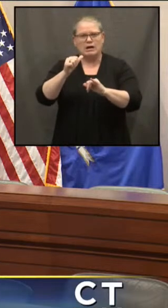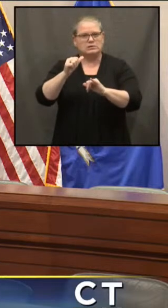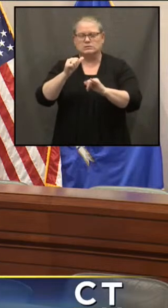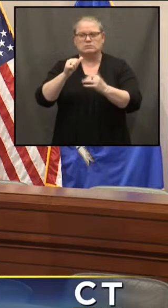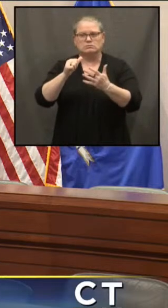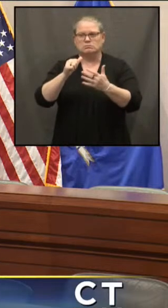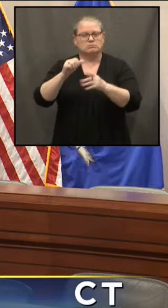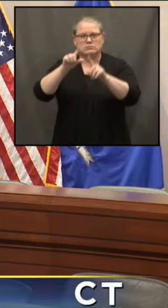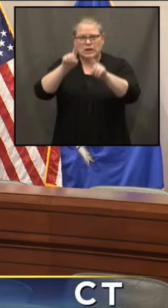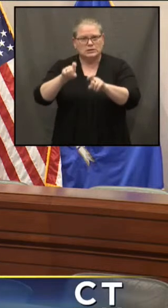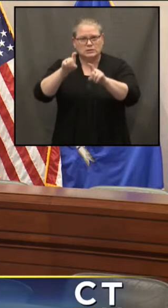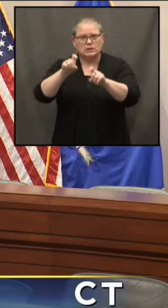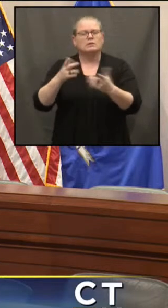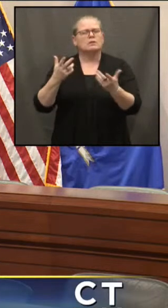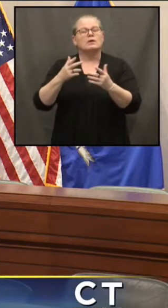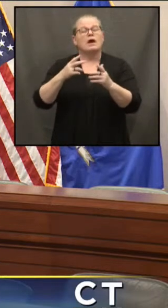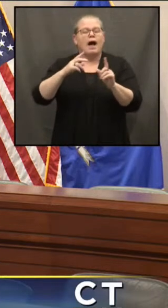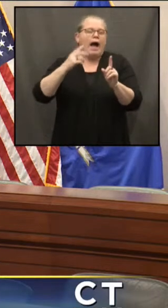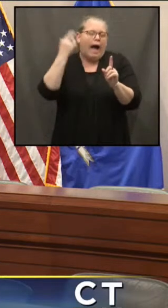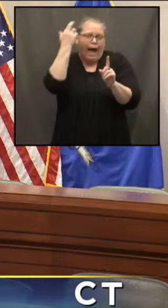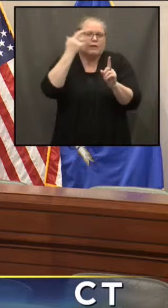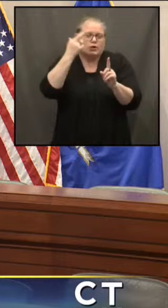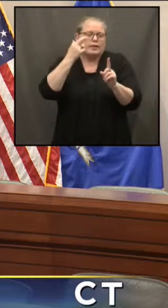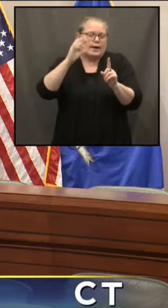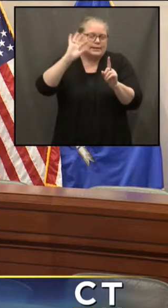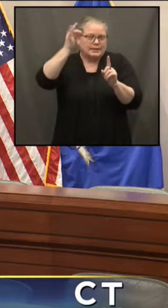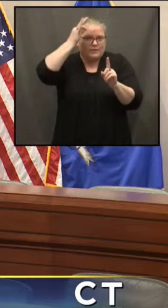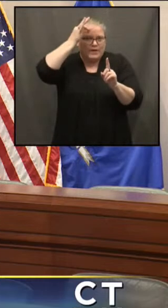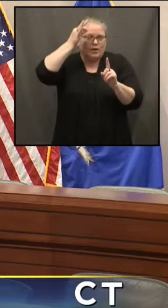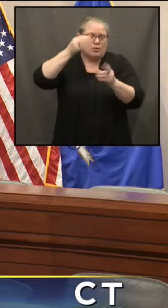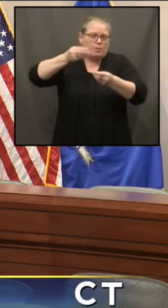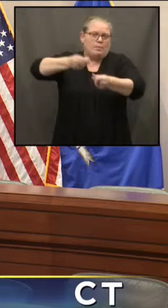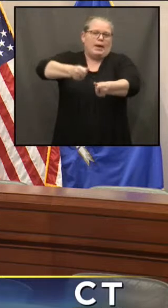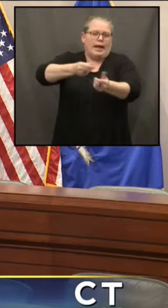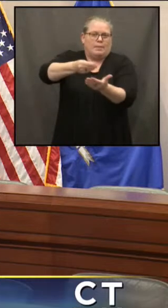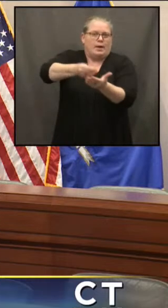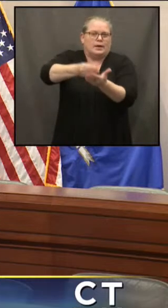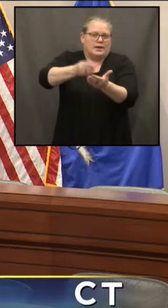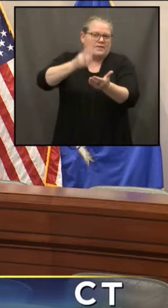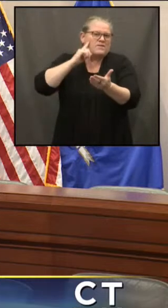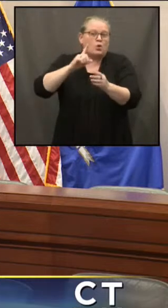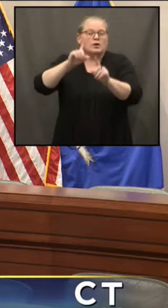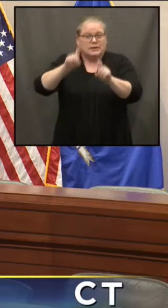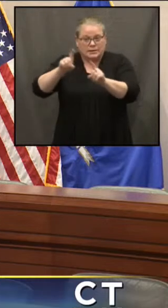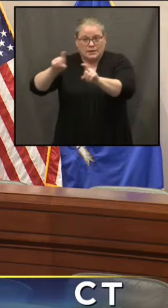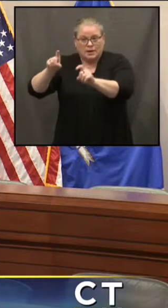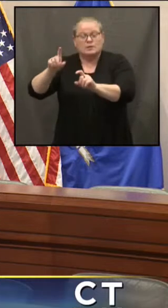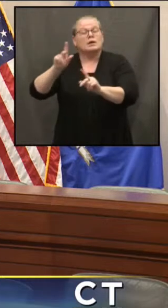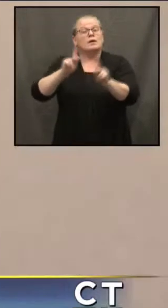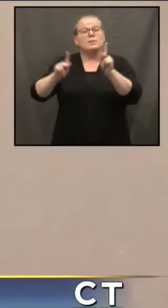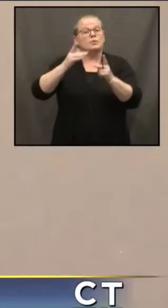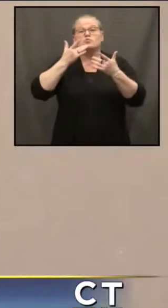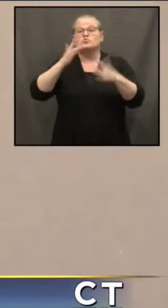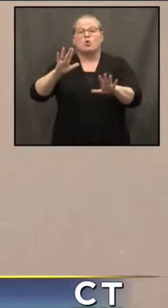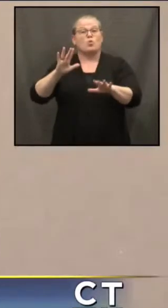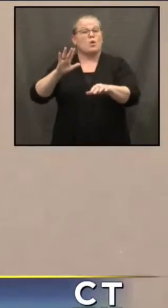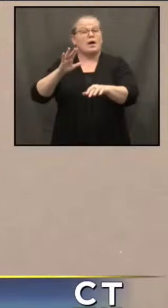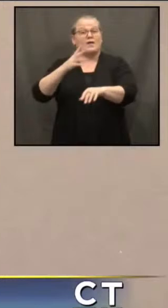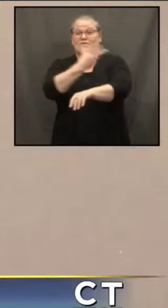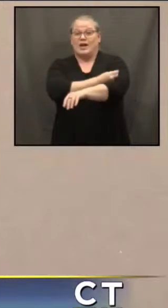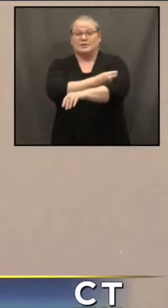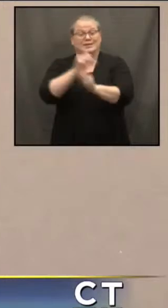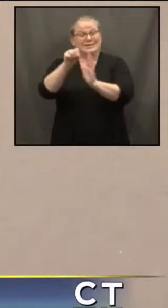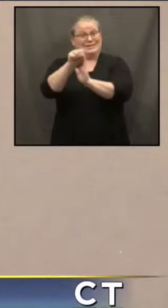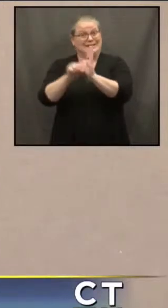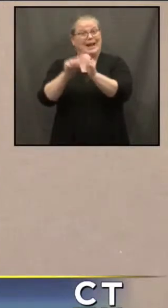cost of testing for state employees who don't want to get vaccinated? Well, we've announced and agreed